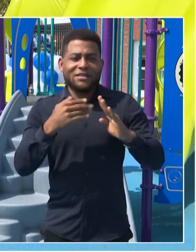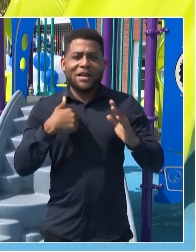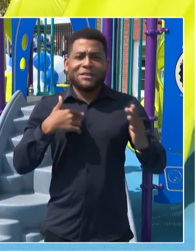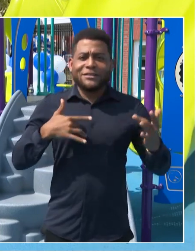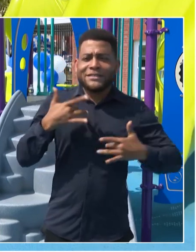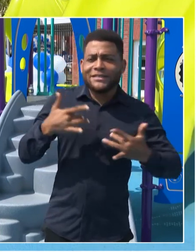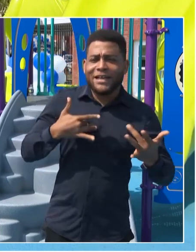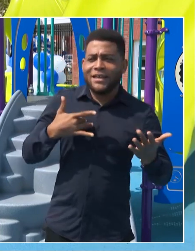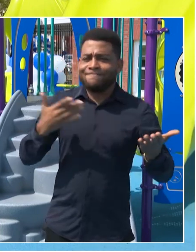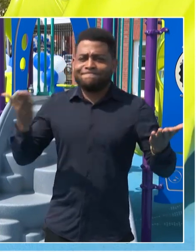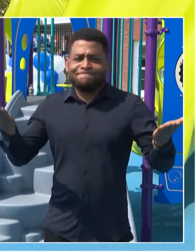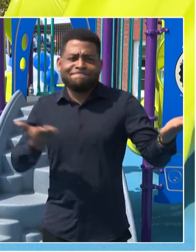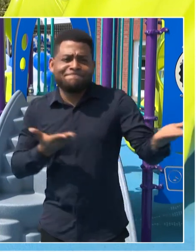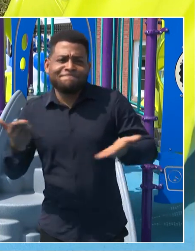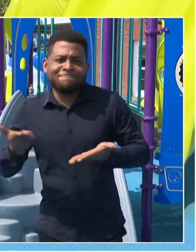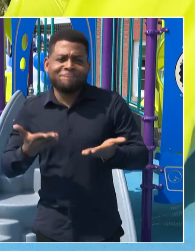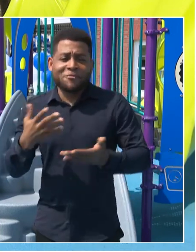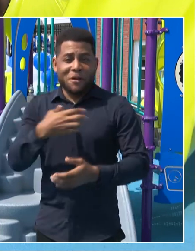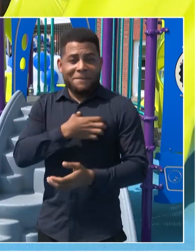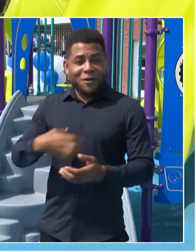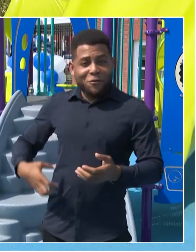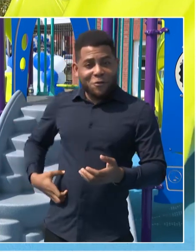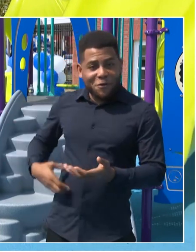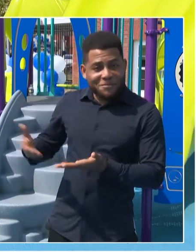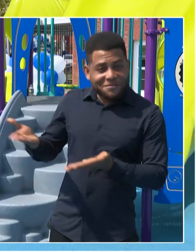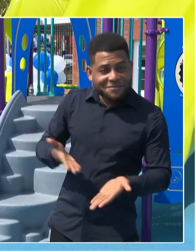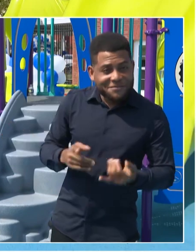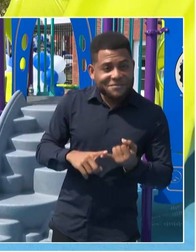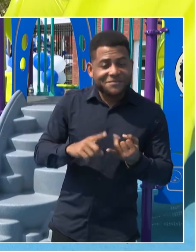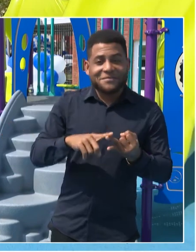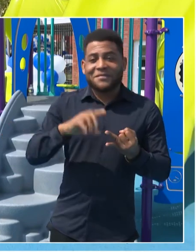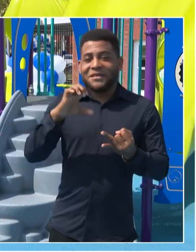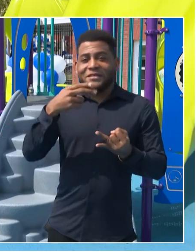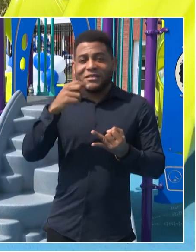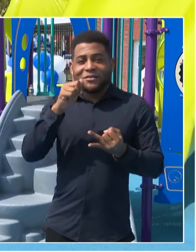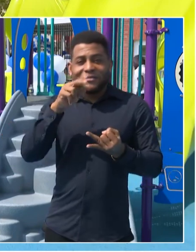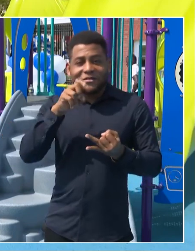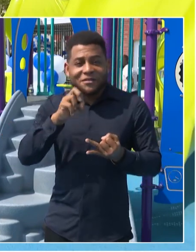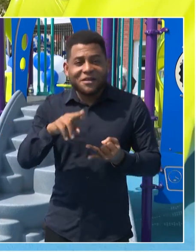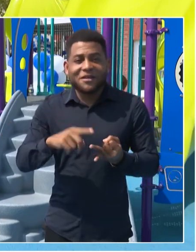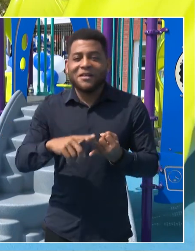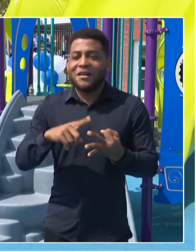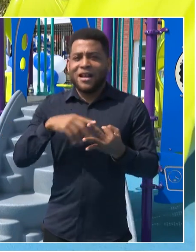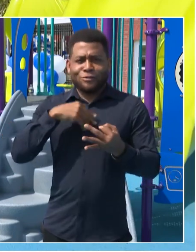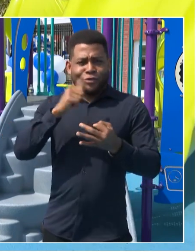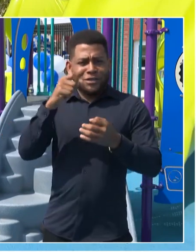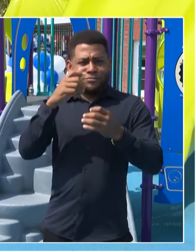Chancellor Farabee, and our city leaders. Welcome, everybody.